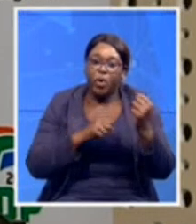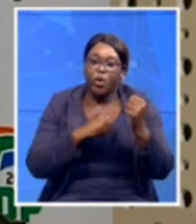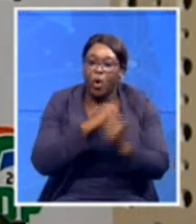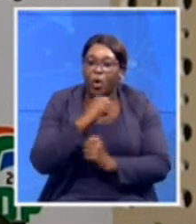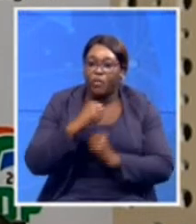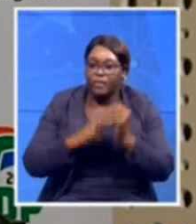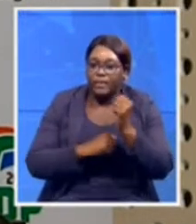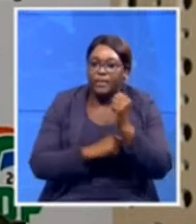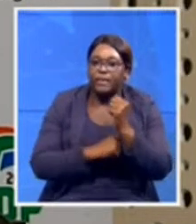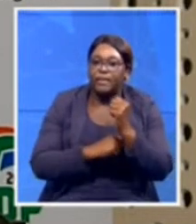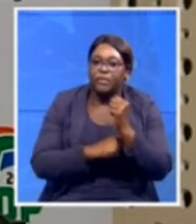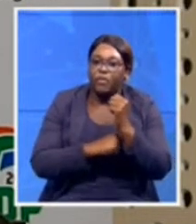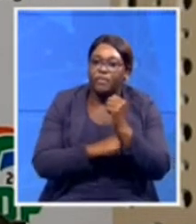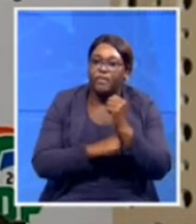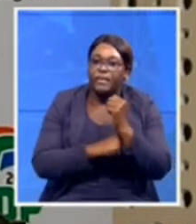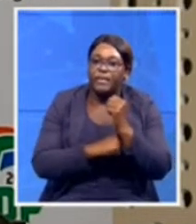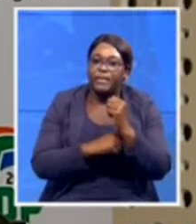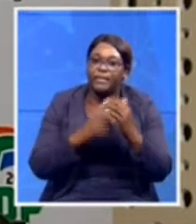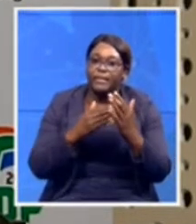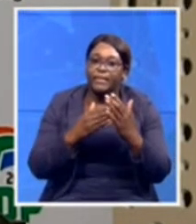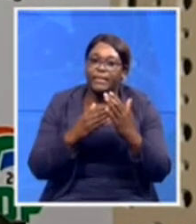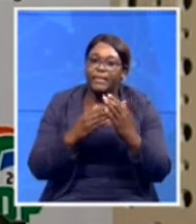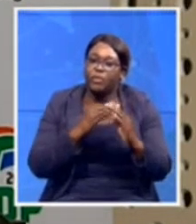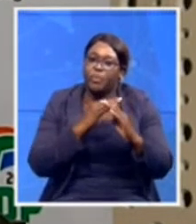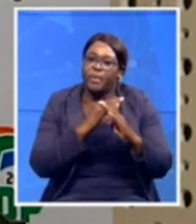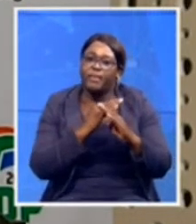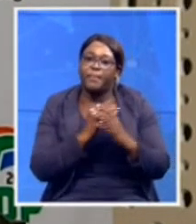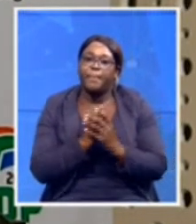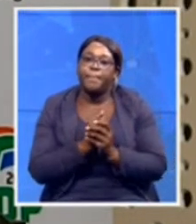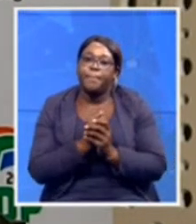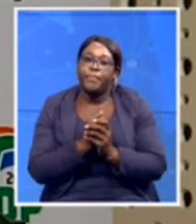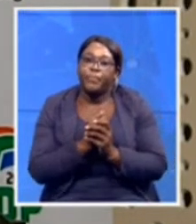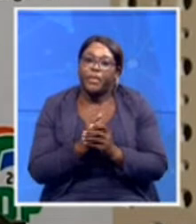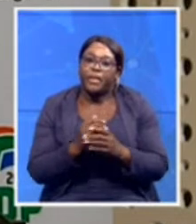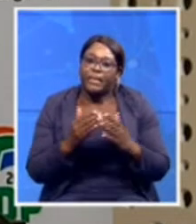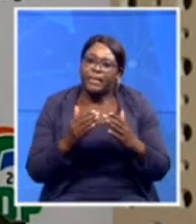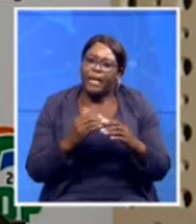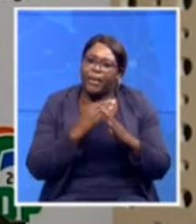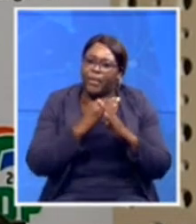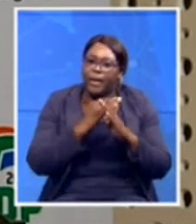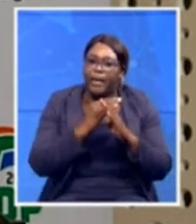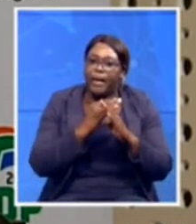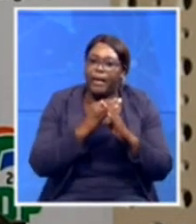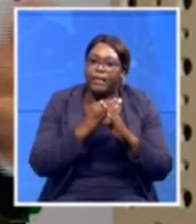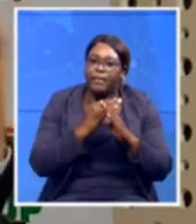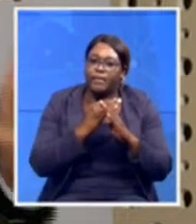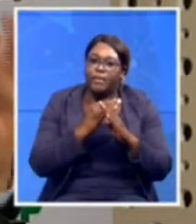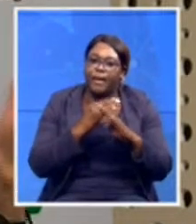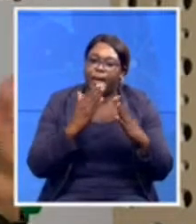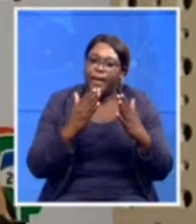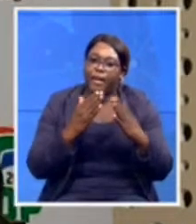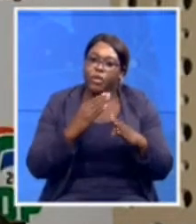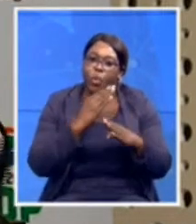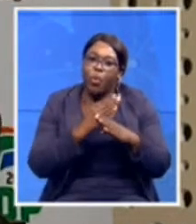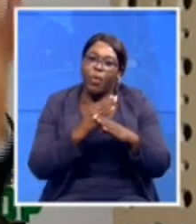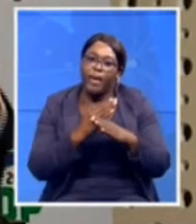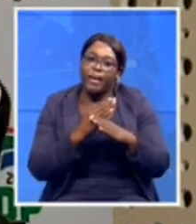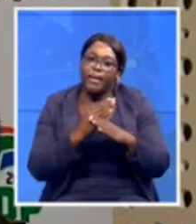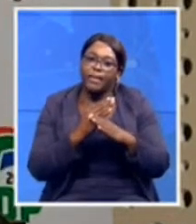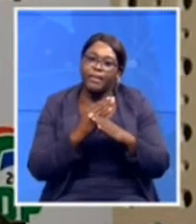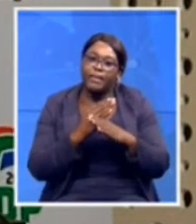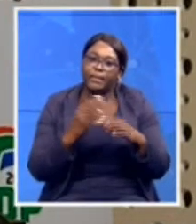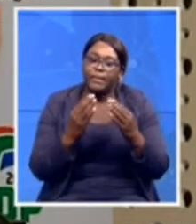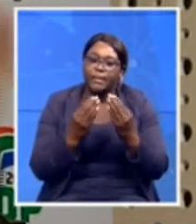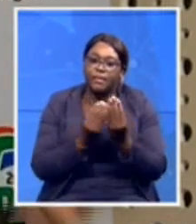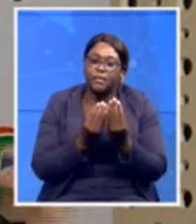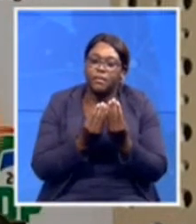advocate. They need to advocate the extent to which our Act applies, the scenarios to which they apply, and assist our stakeholders